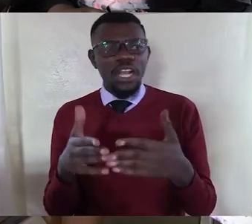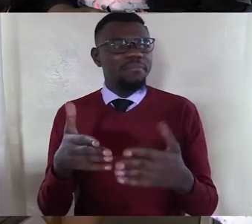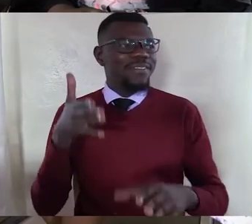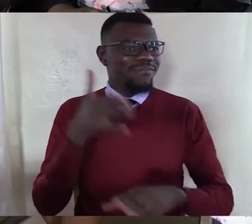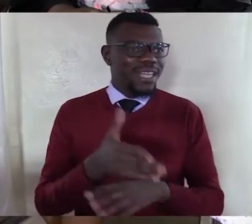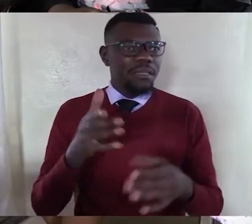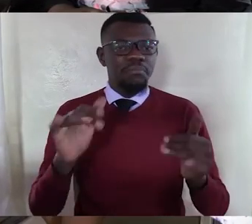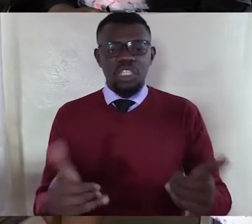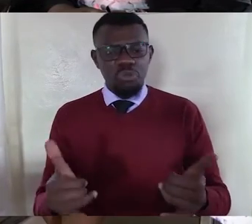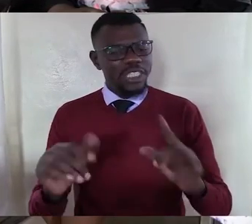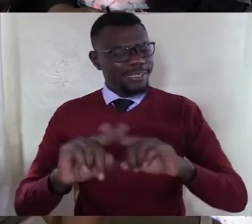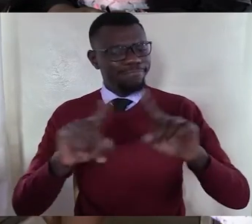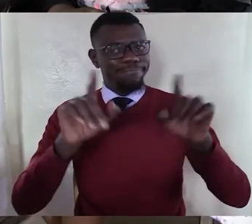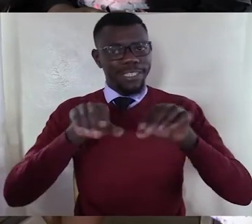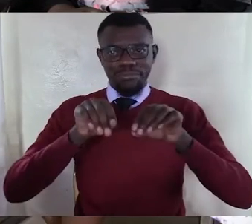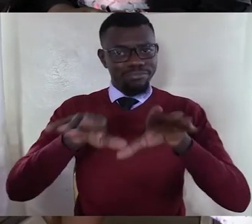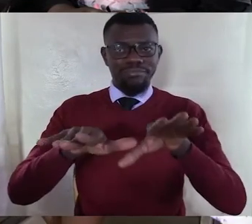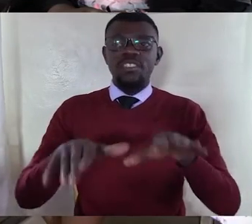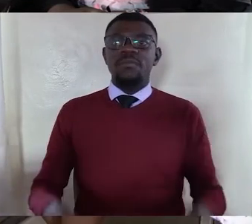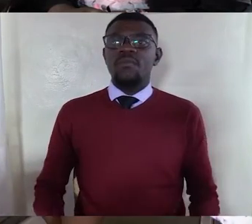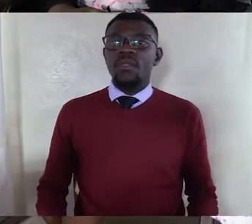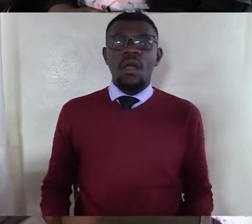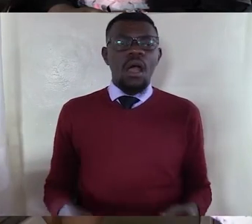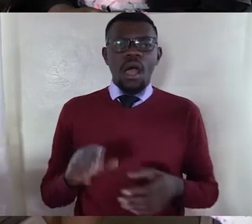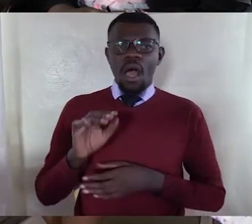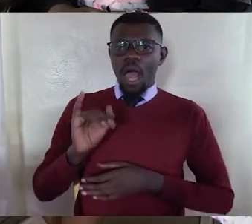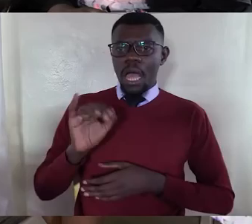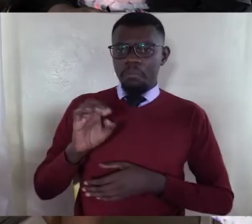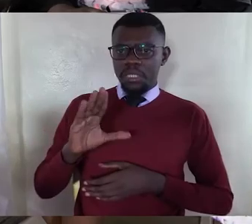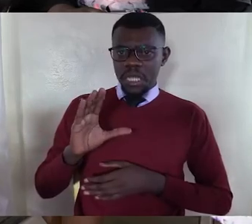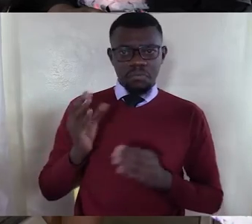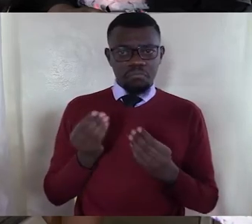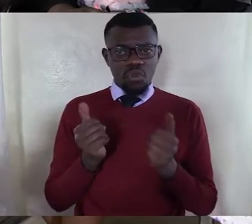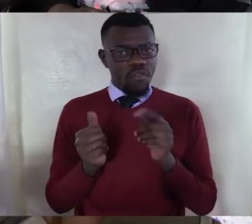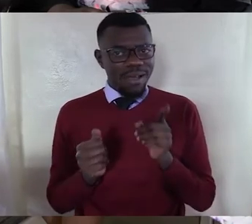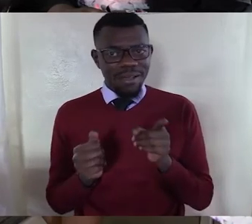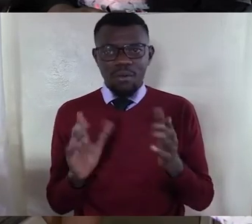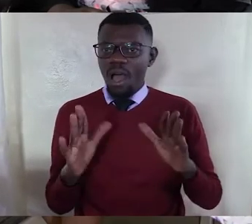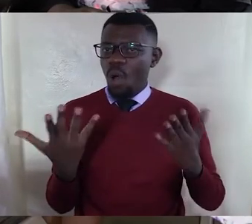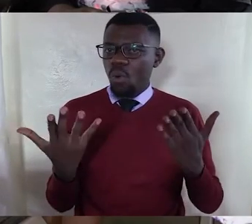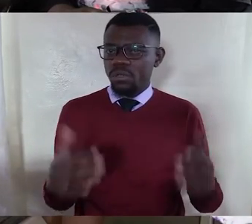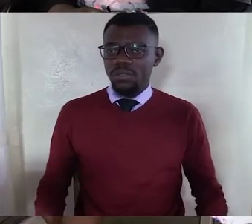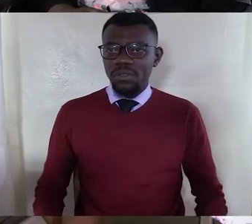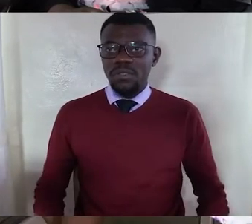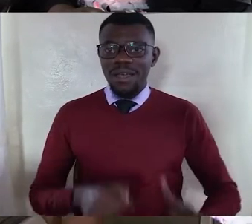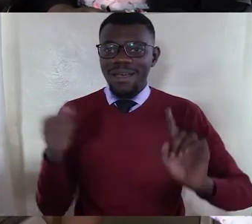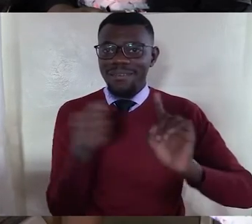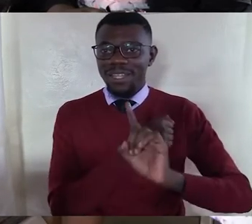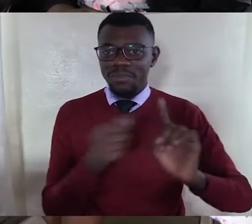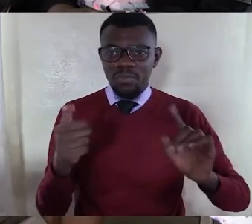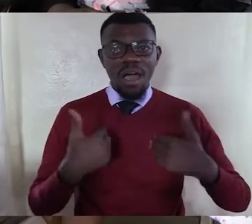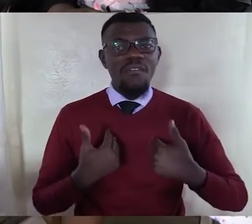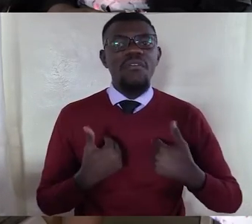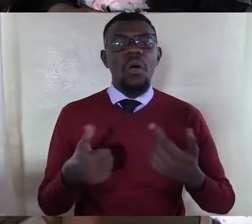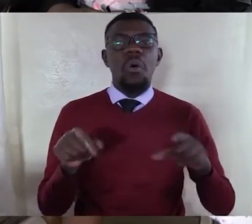the electoral process right now. When we look at the police, I think that there are some questions that also have not